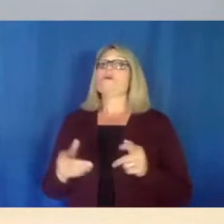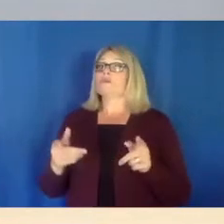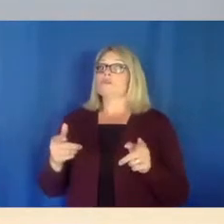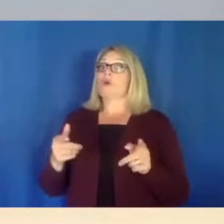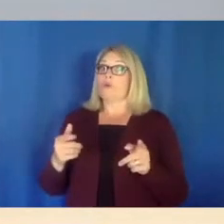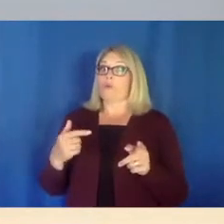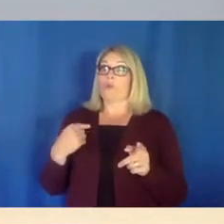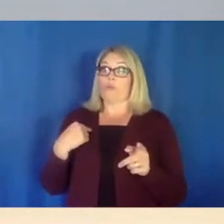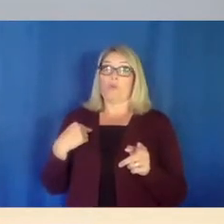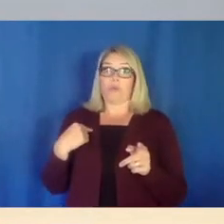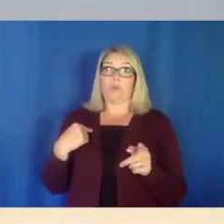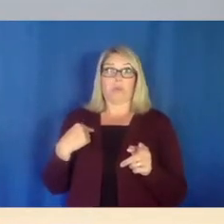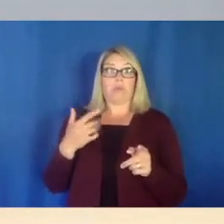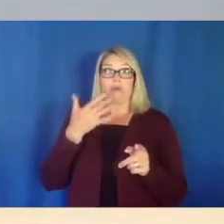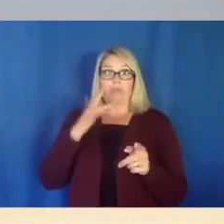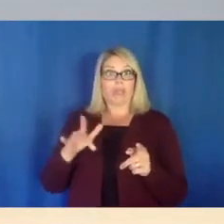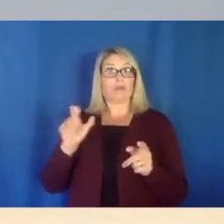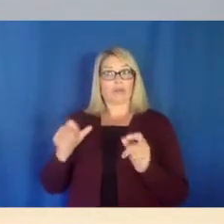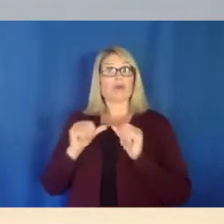to vaccinate